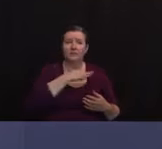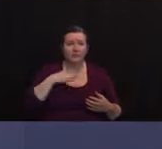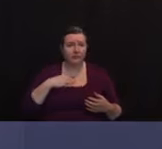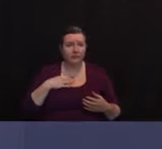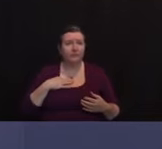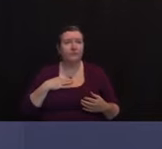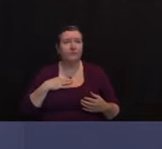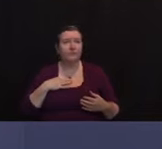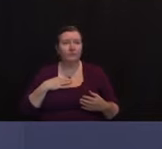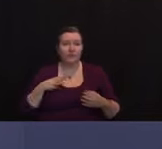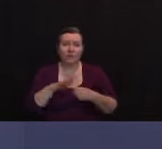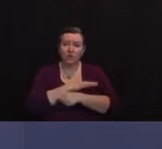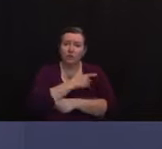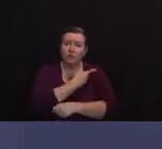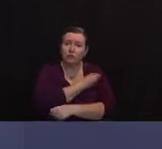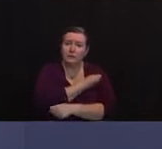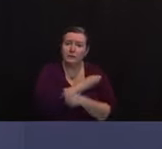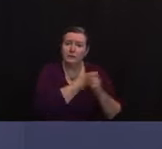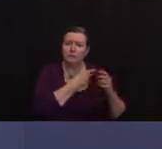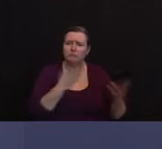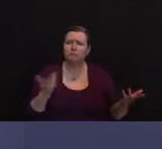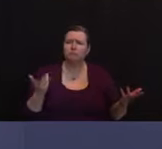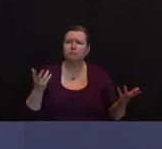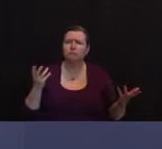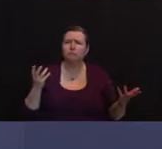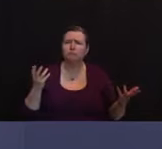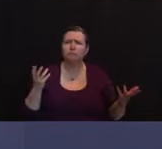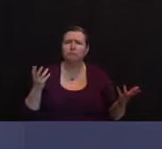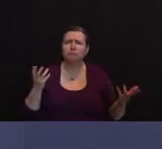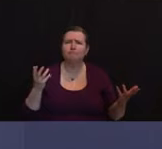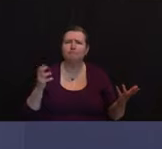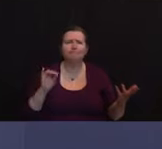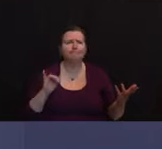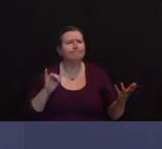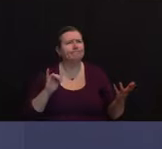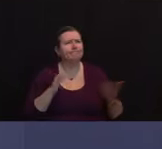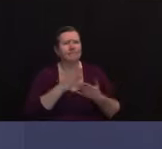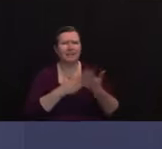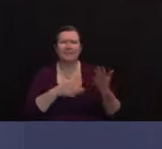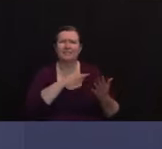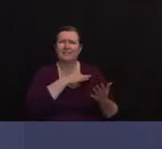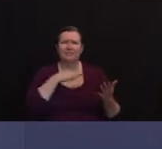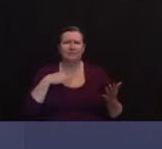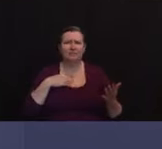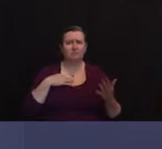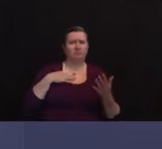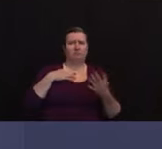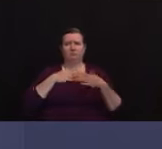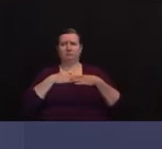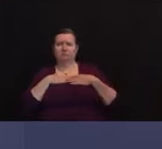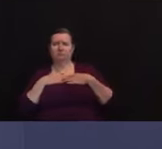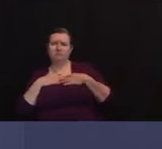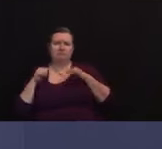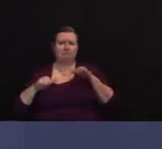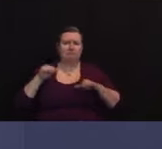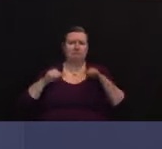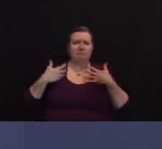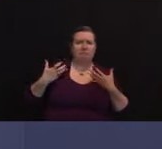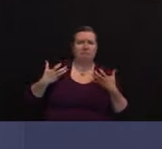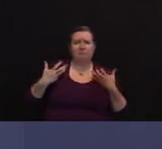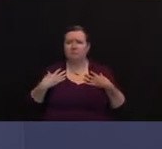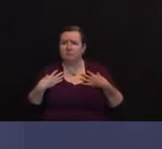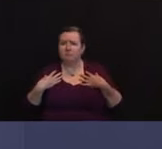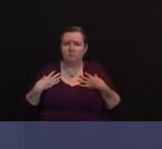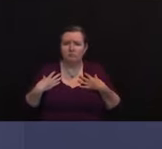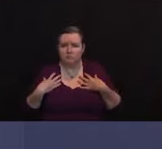know there has been some vaccine hesitancy among long-term care staff, Since January, the department has specifically targeted